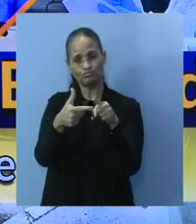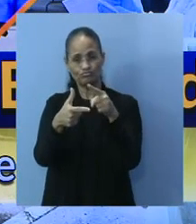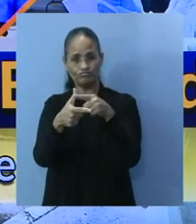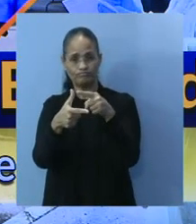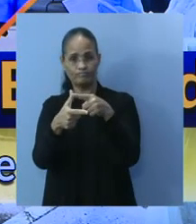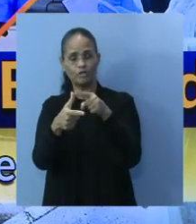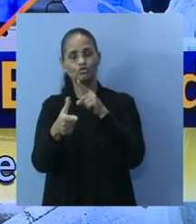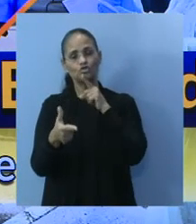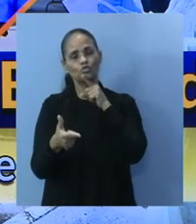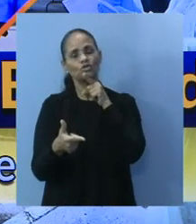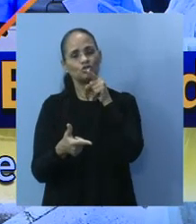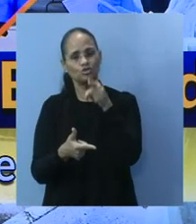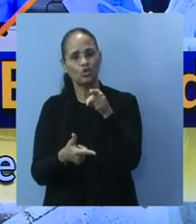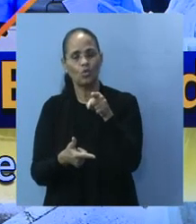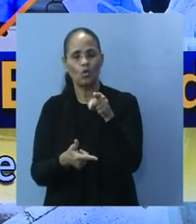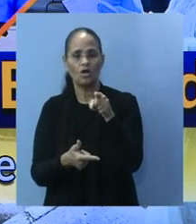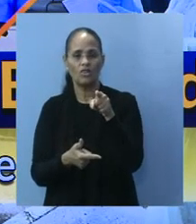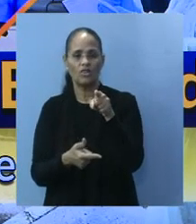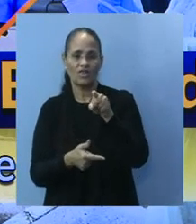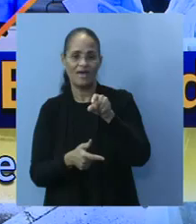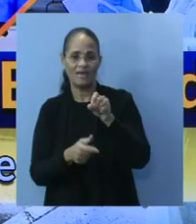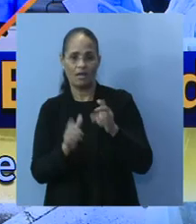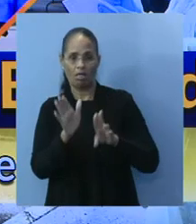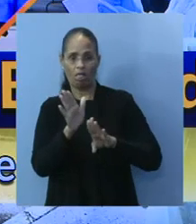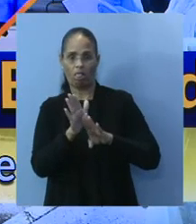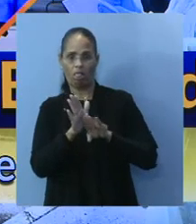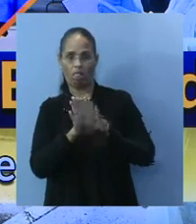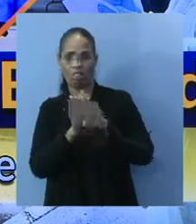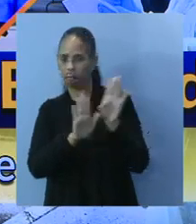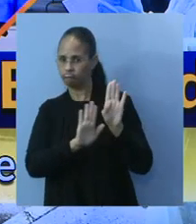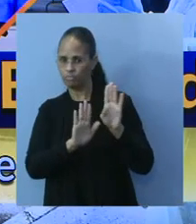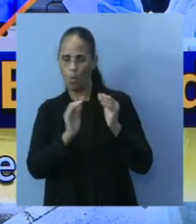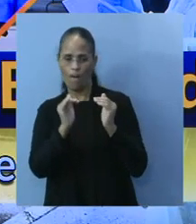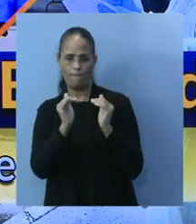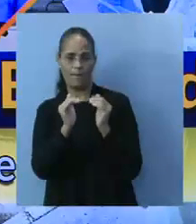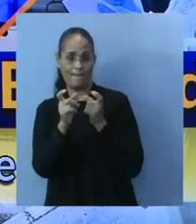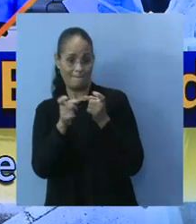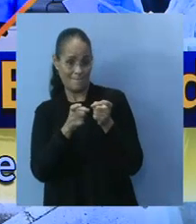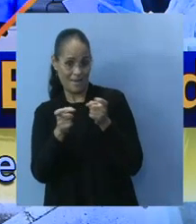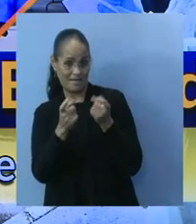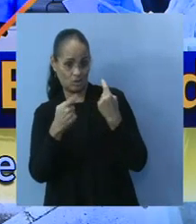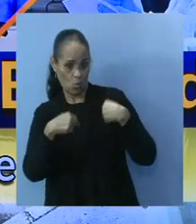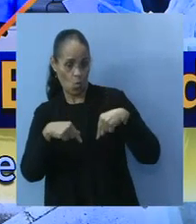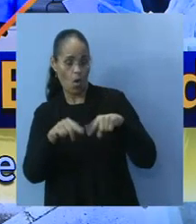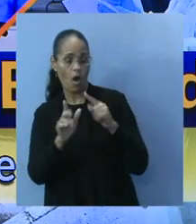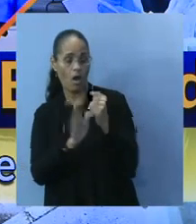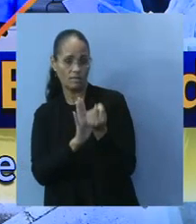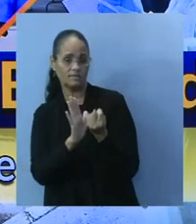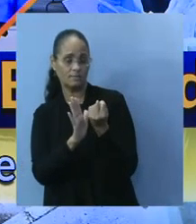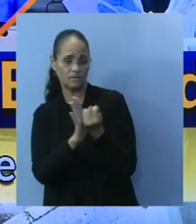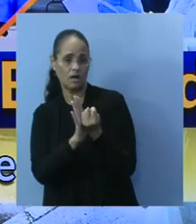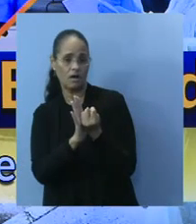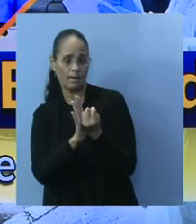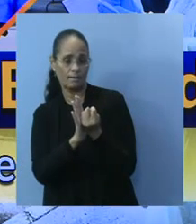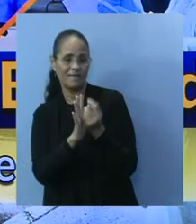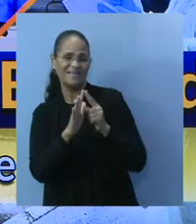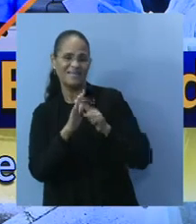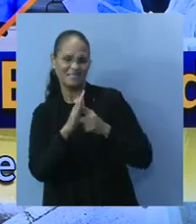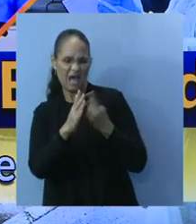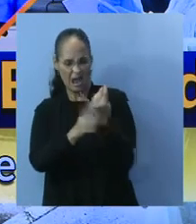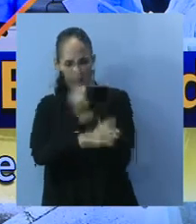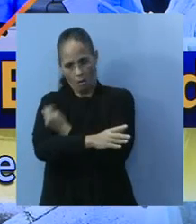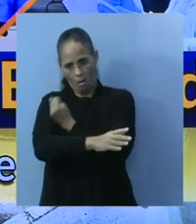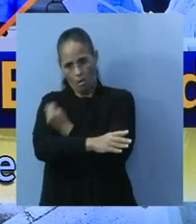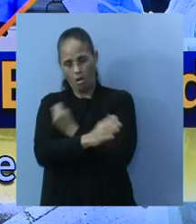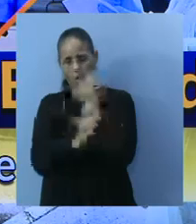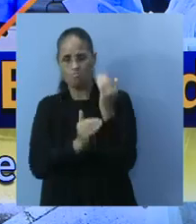to ensure that any outbreaks continue to be managed, while at the same time ramping up our vaccination